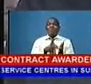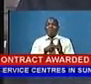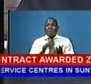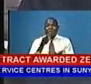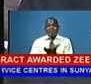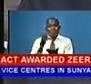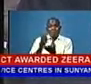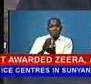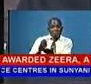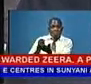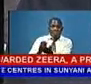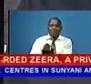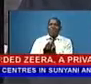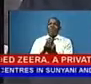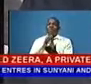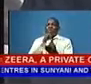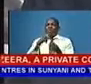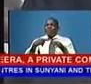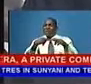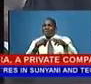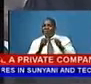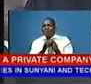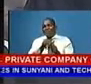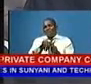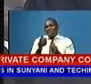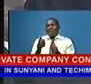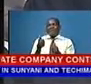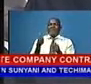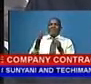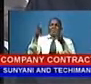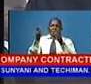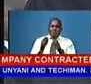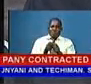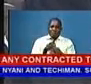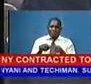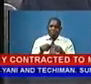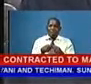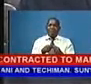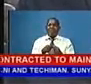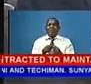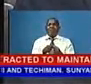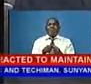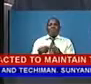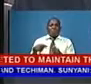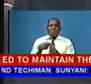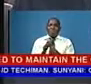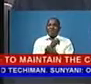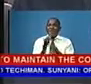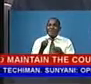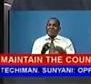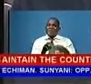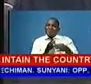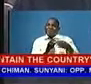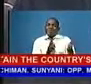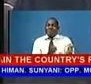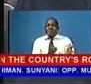document does not relate to the order that was made in relation to the this. It's completely divorced from it. There's nothing